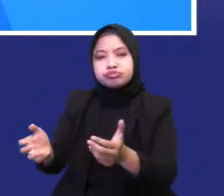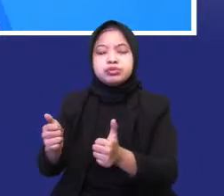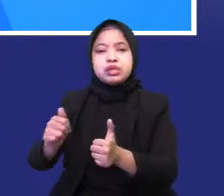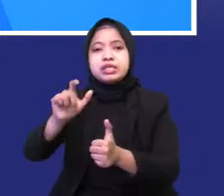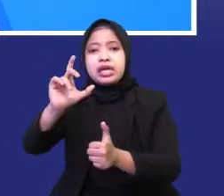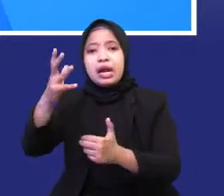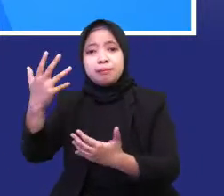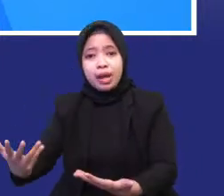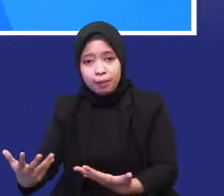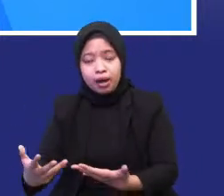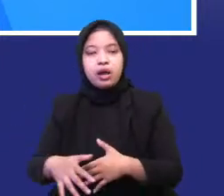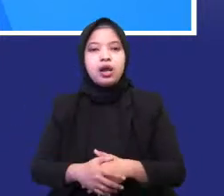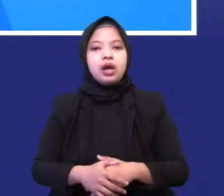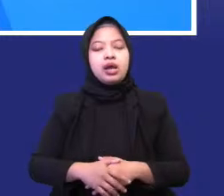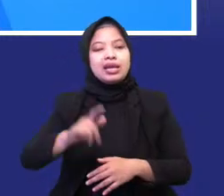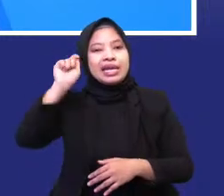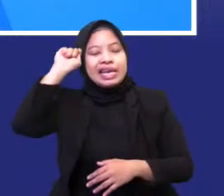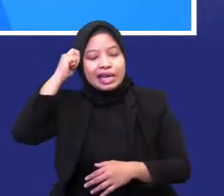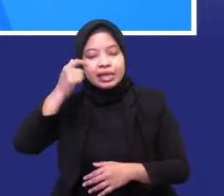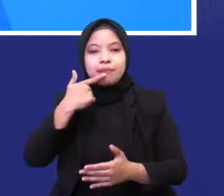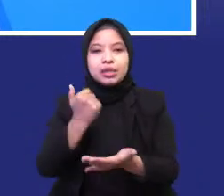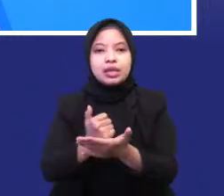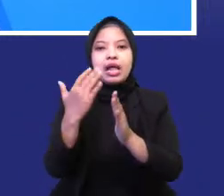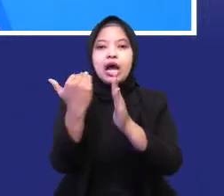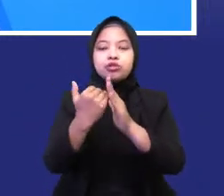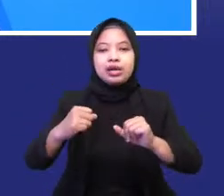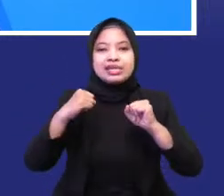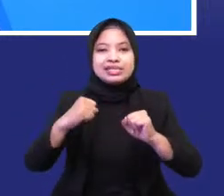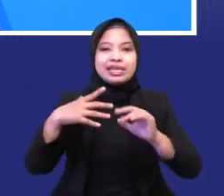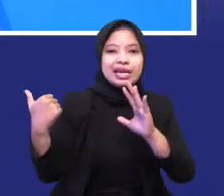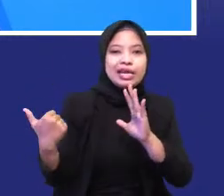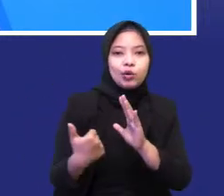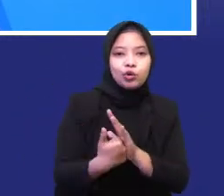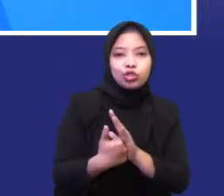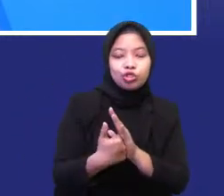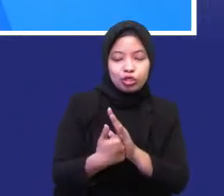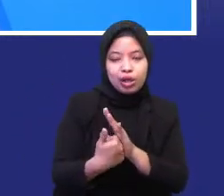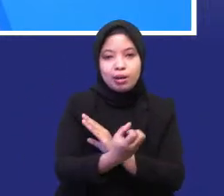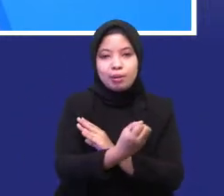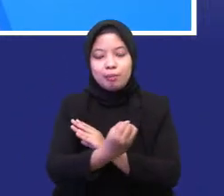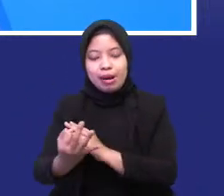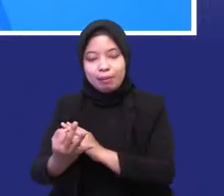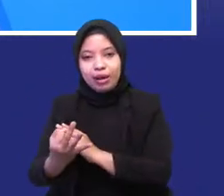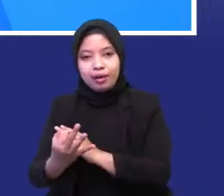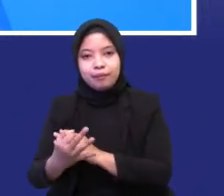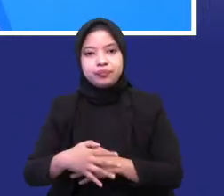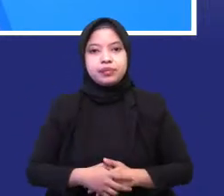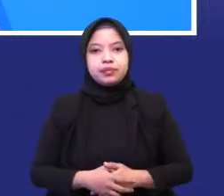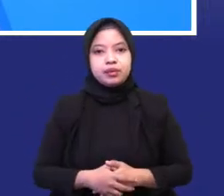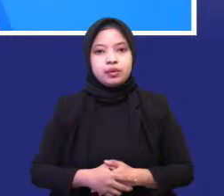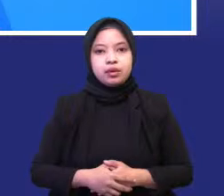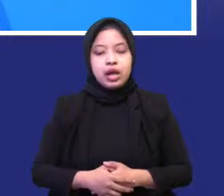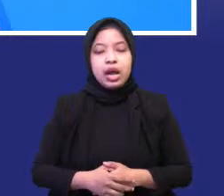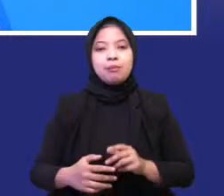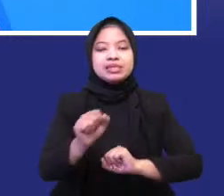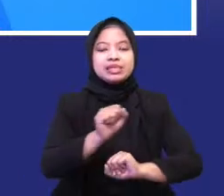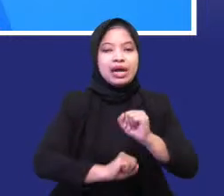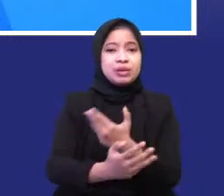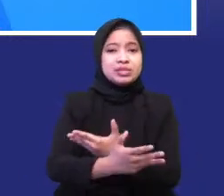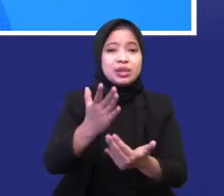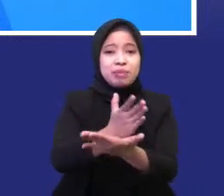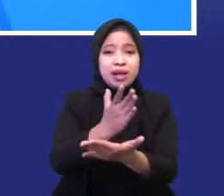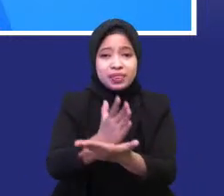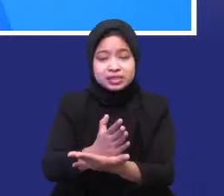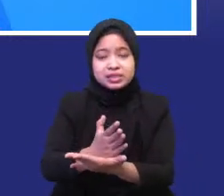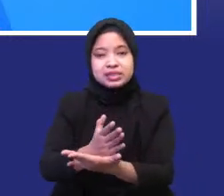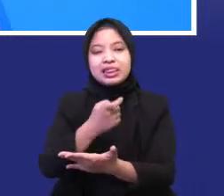by intensifying discipline of health protocols with community-based surveillance, modifying mobility policy according